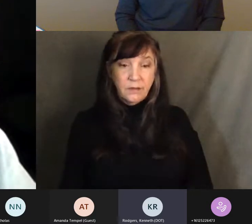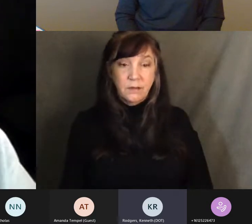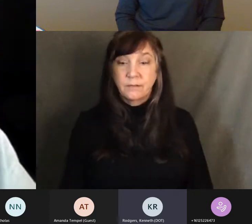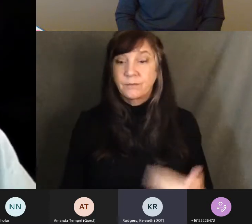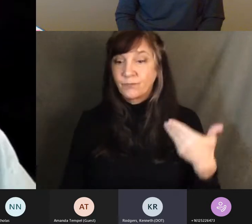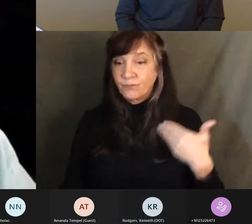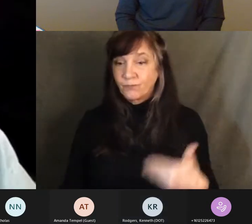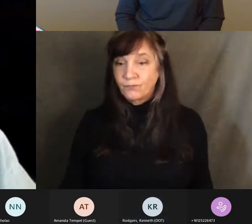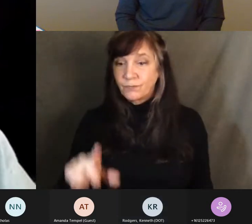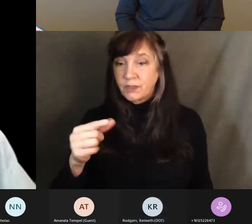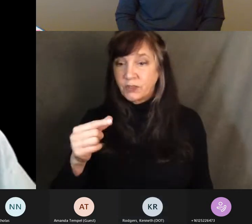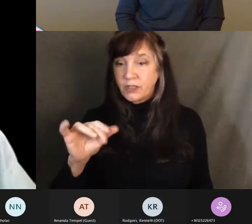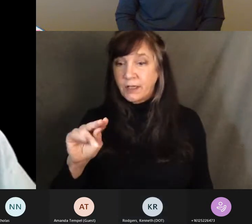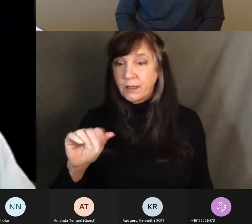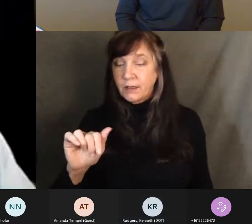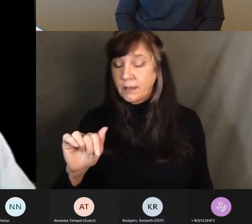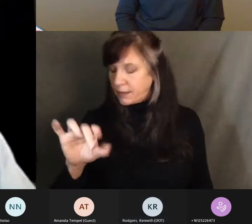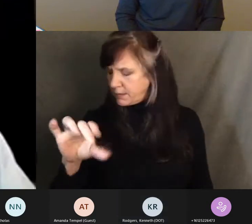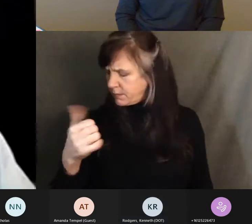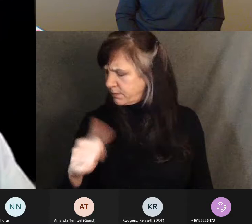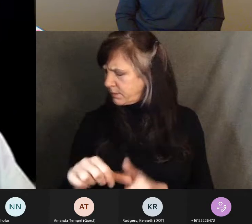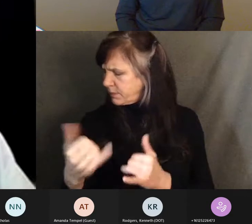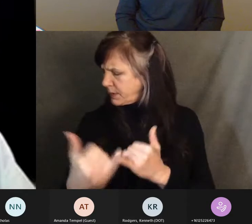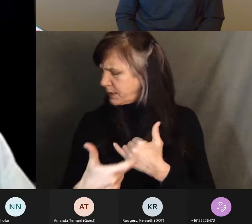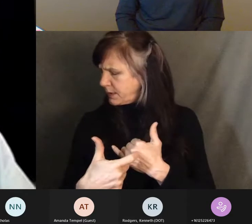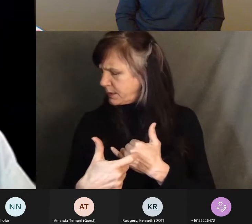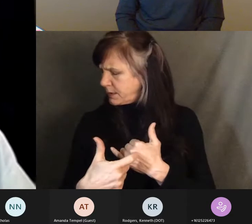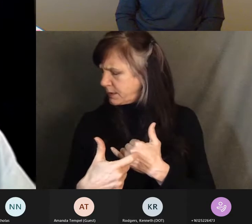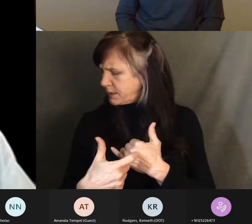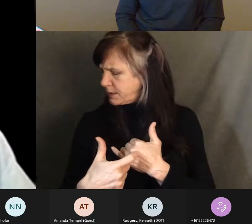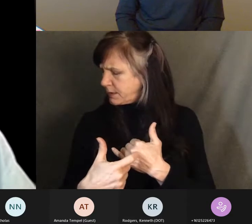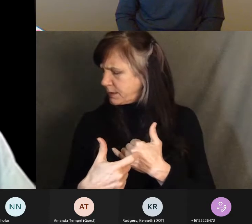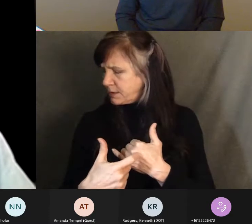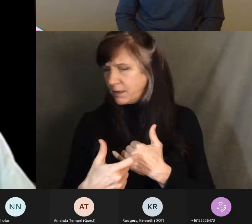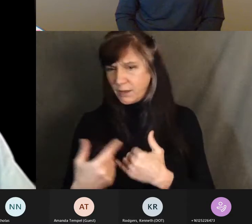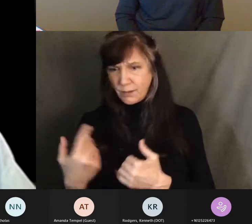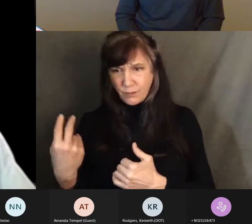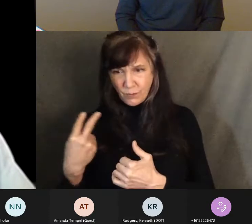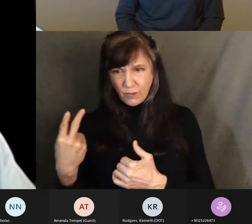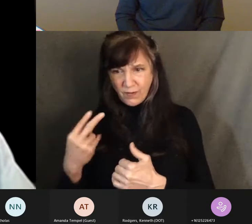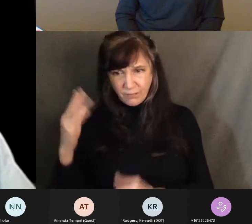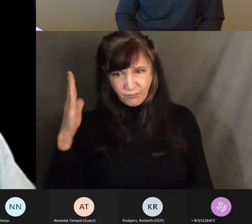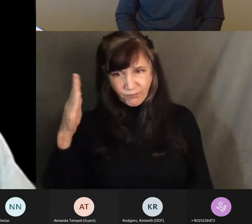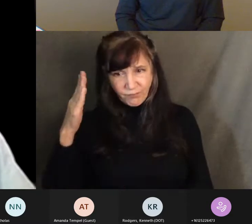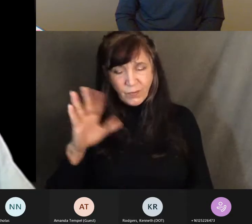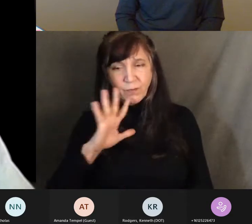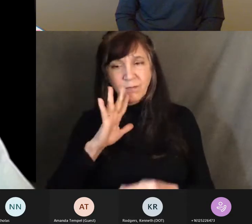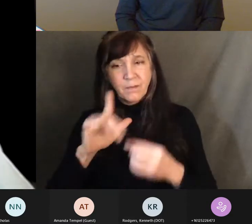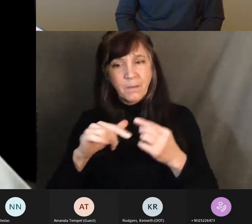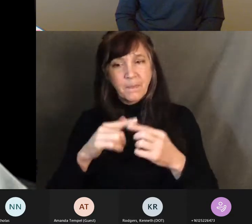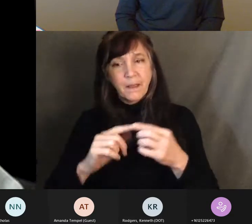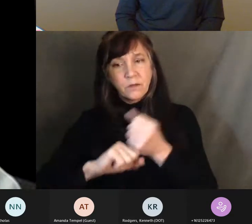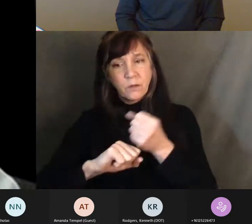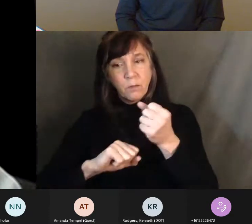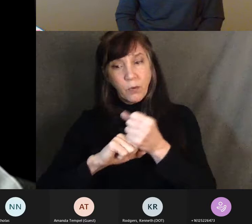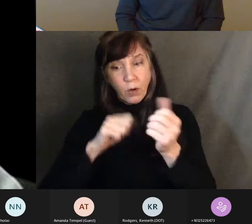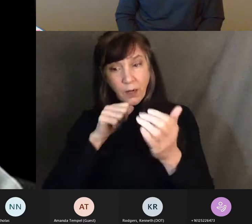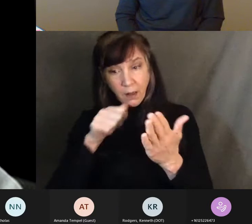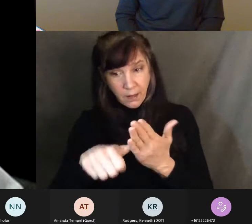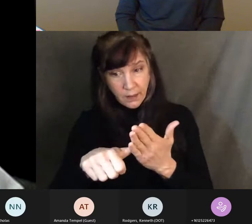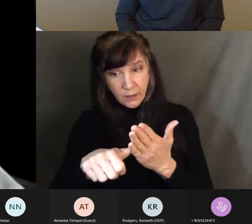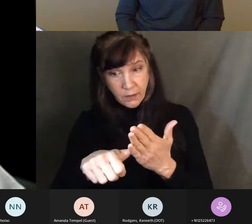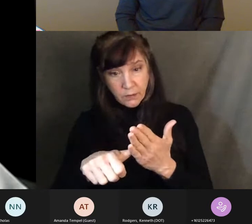I remember last time that Wanya and I came to present, there was some discussion about a support letter. So if you are in